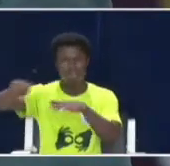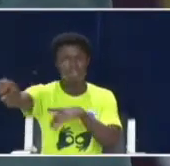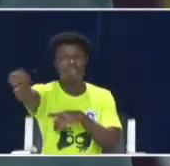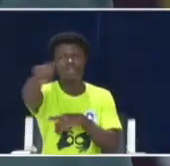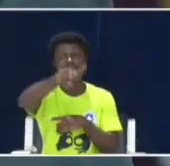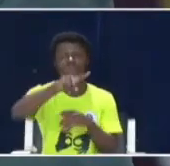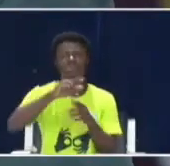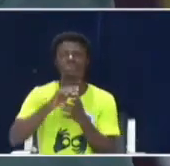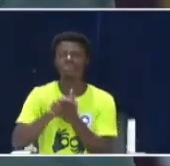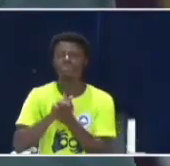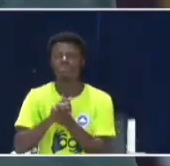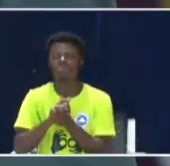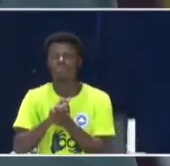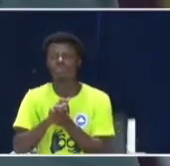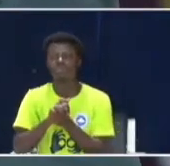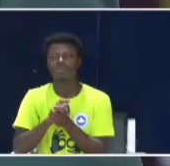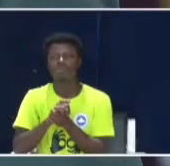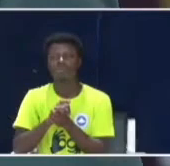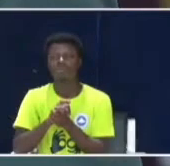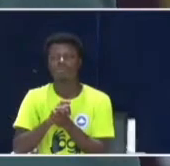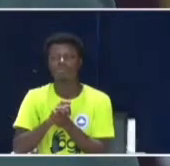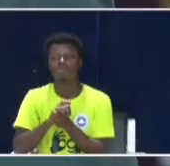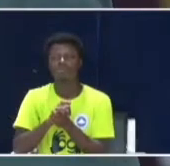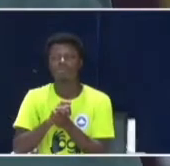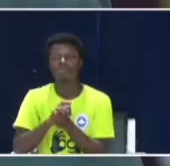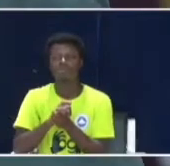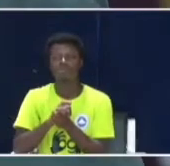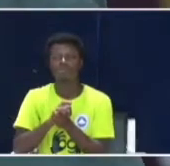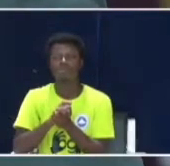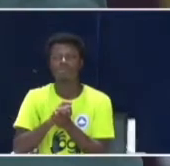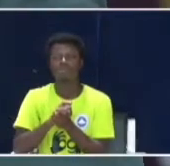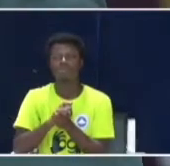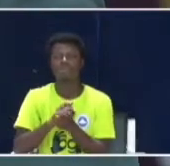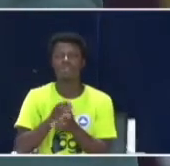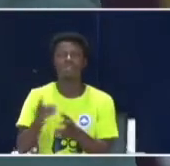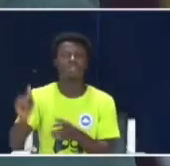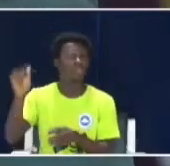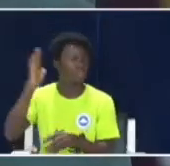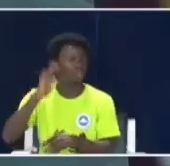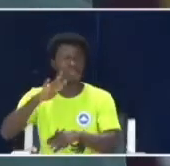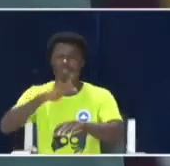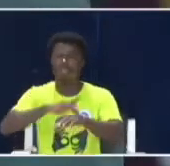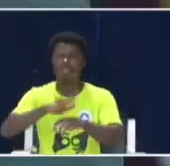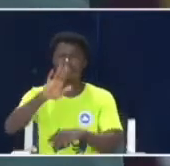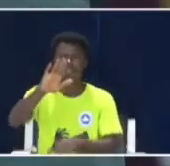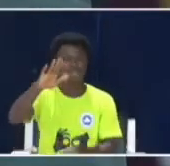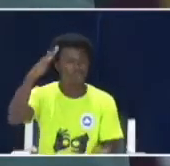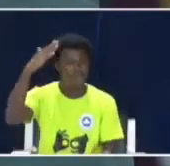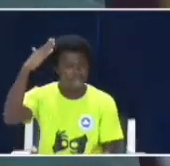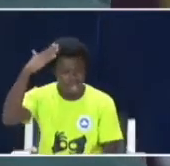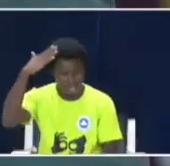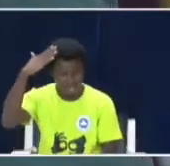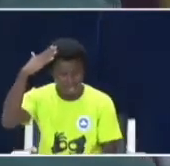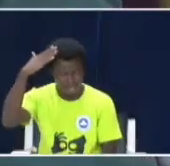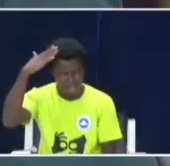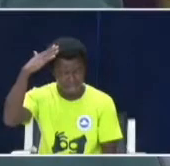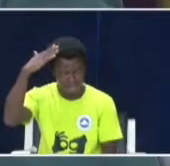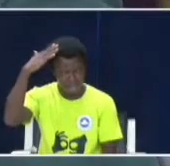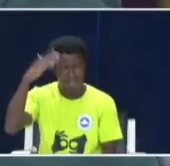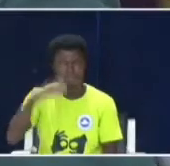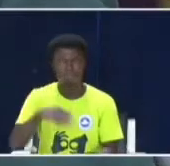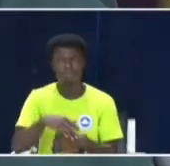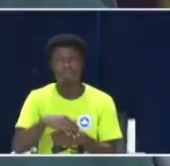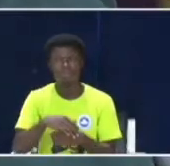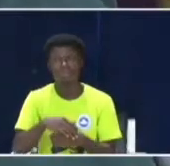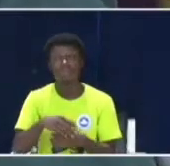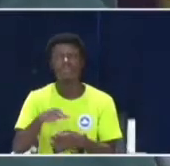awon alufa o duro si, and the oil touches your head, ti ororo na si ti kan ori re,